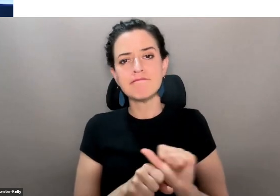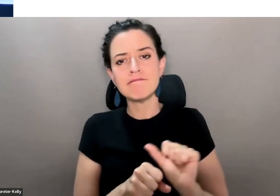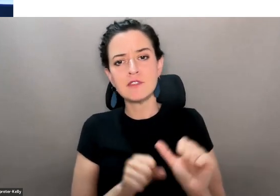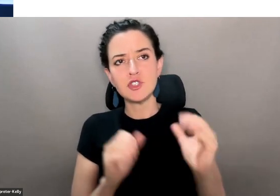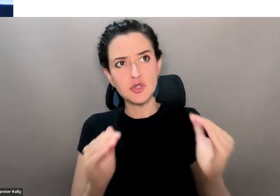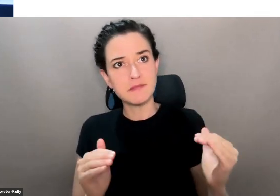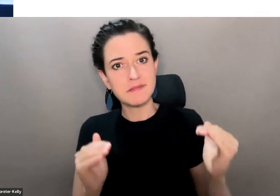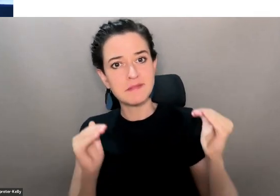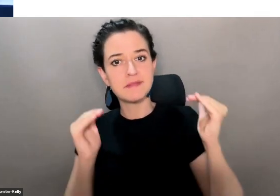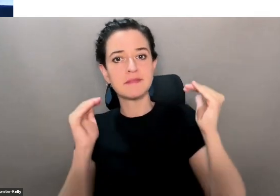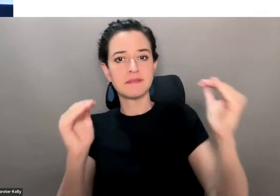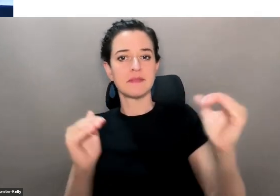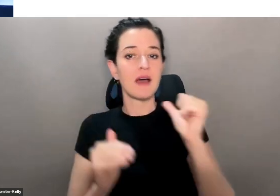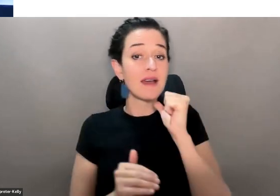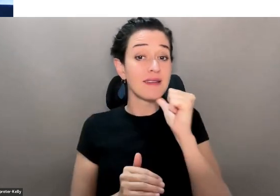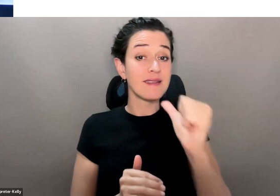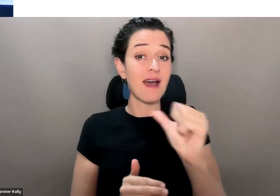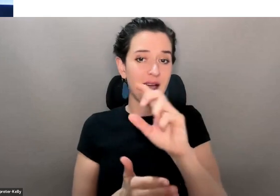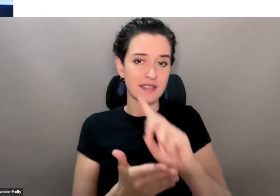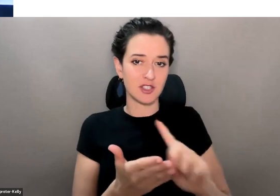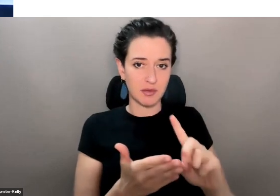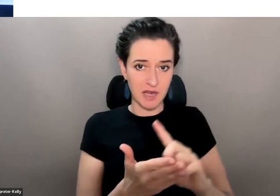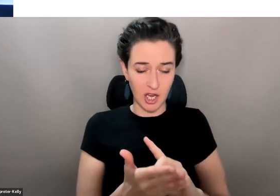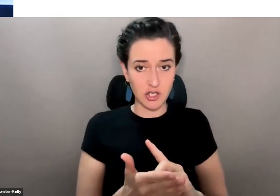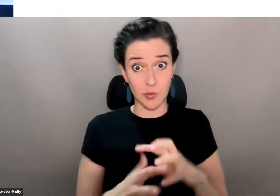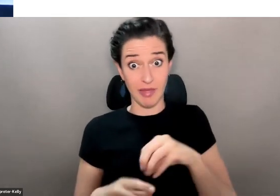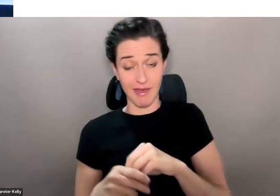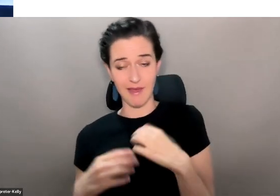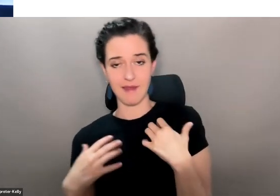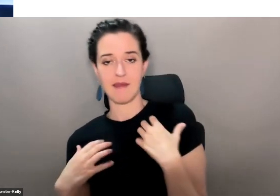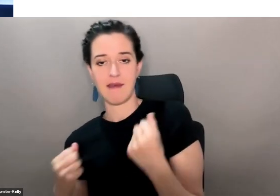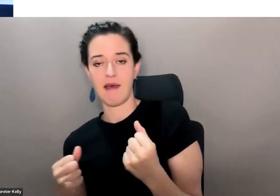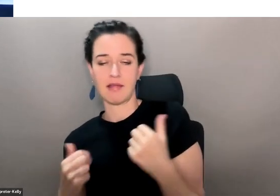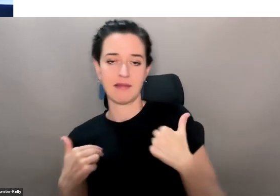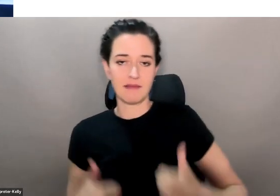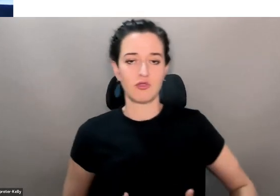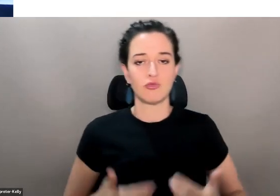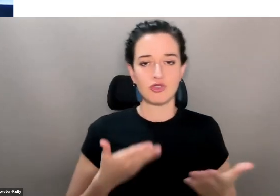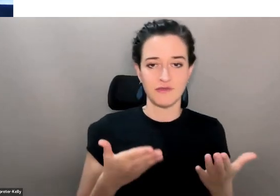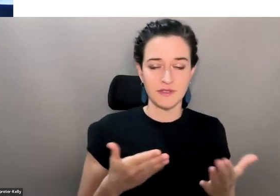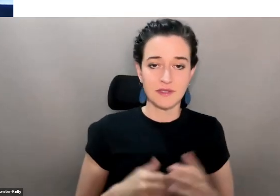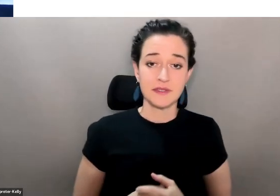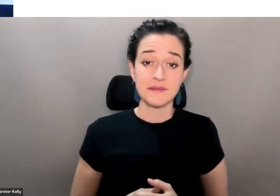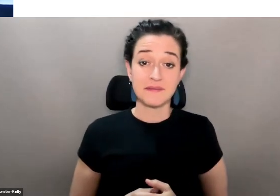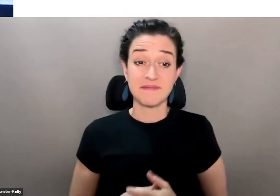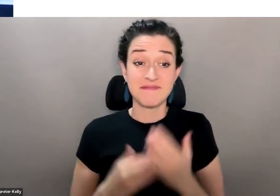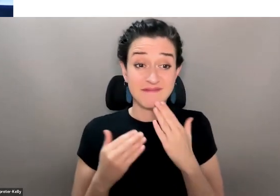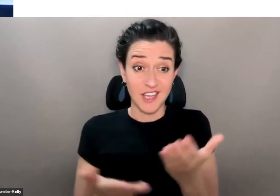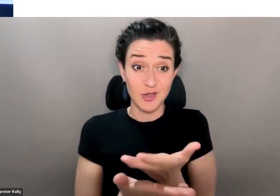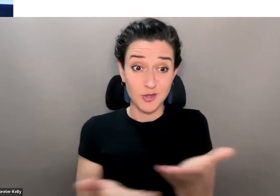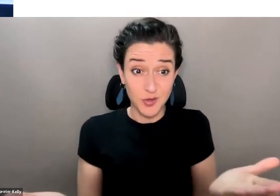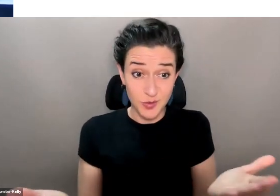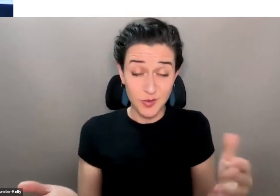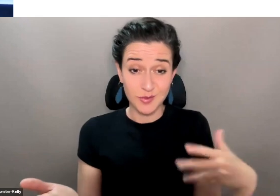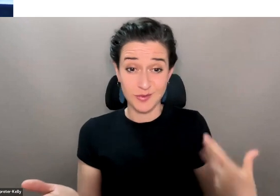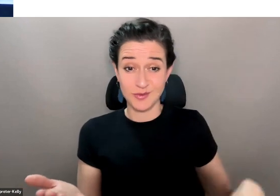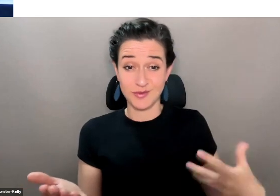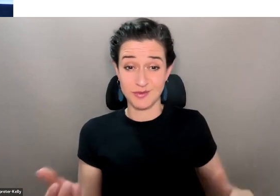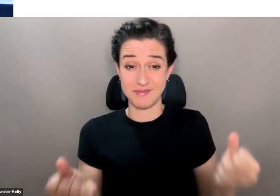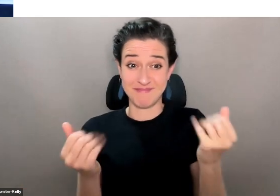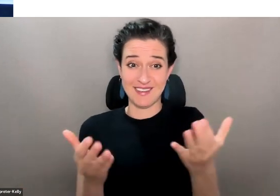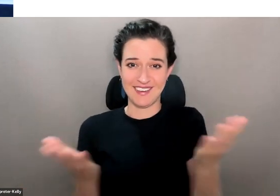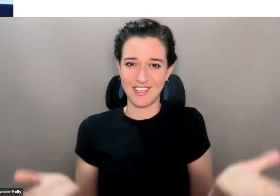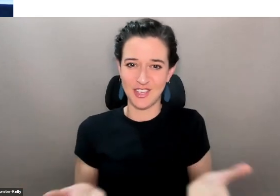in health and human services for people with disabilities. Thank you to all of you today. It looks like we have a really big turnout. That's